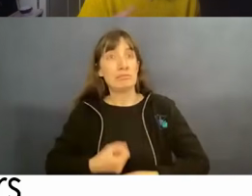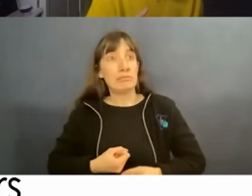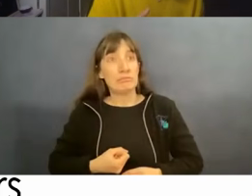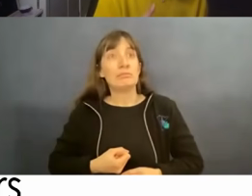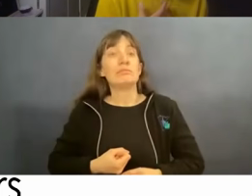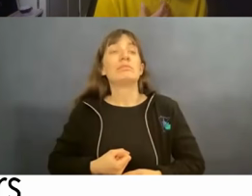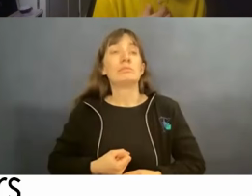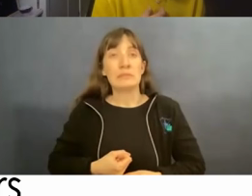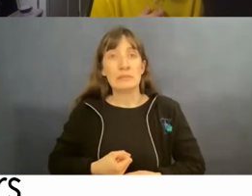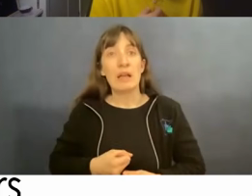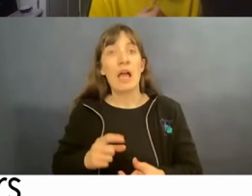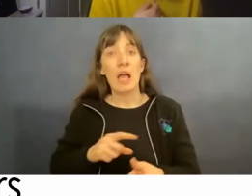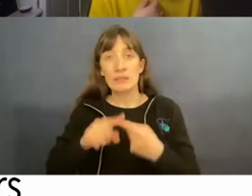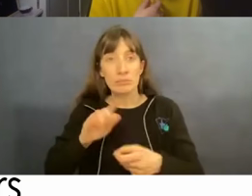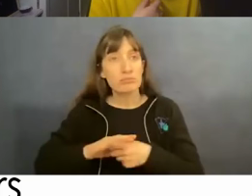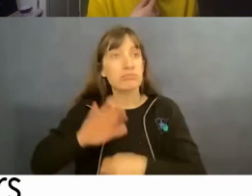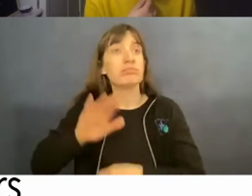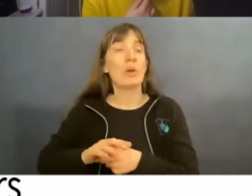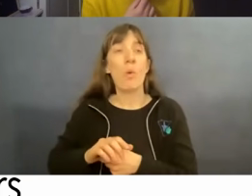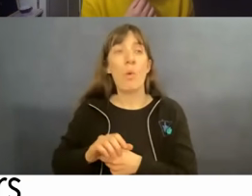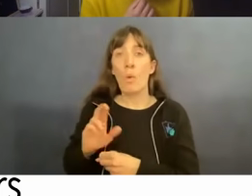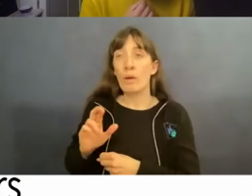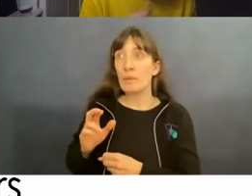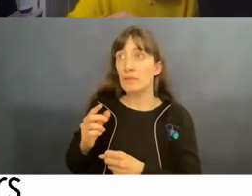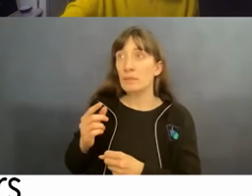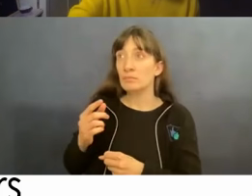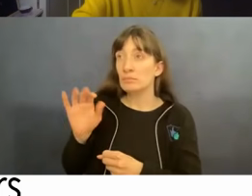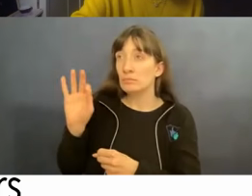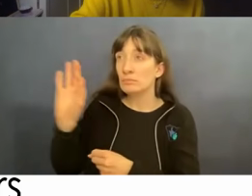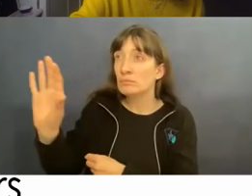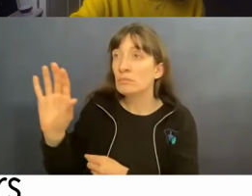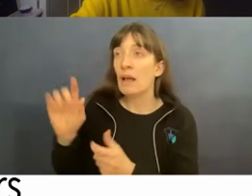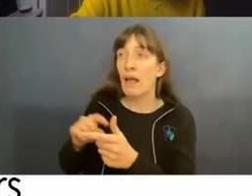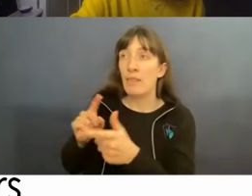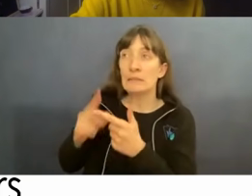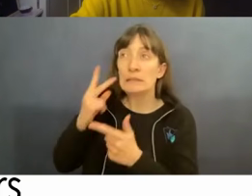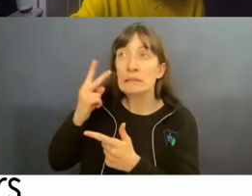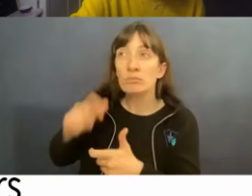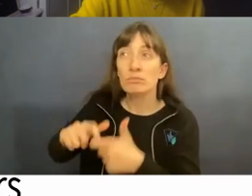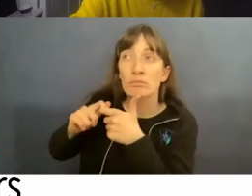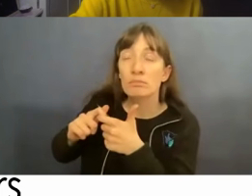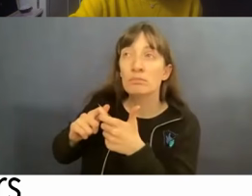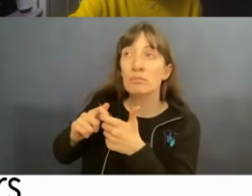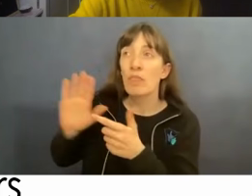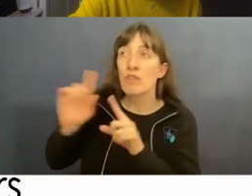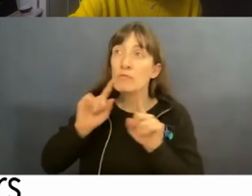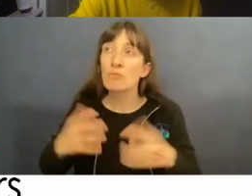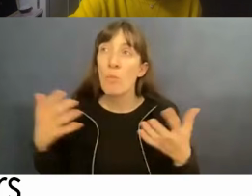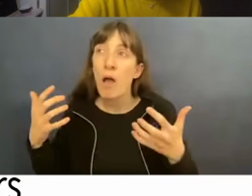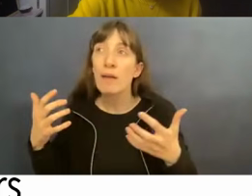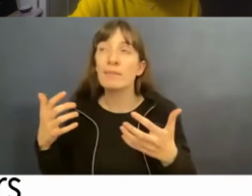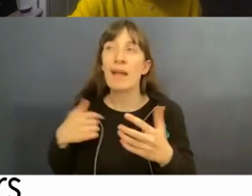gauge the reactions of them too. So seeing how much they can really trust that person, kind of like testing the